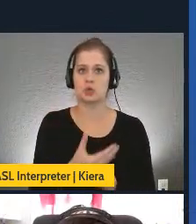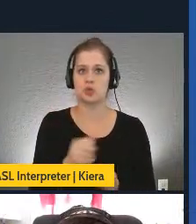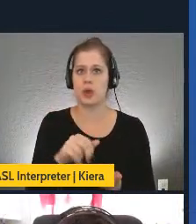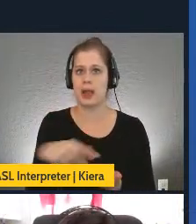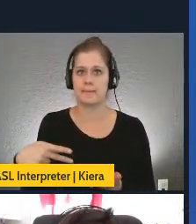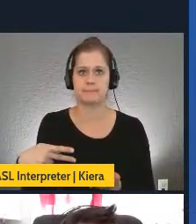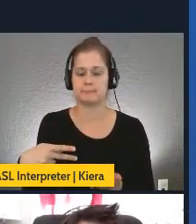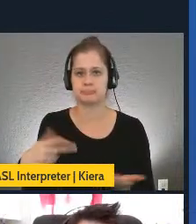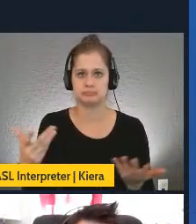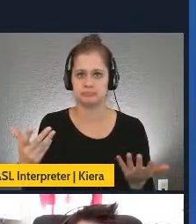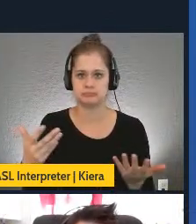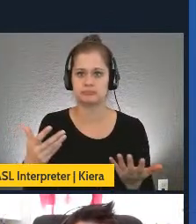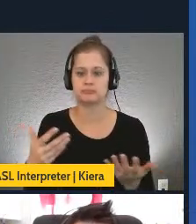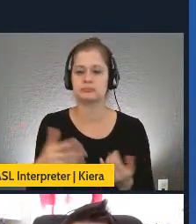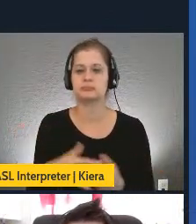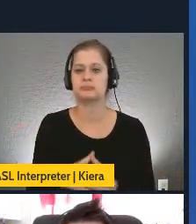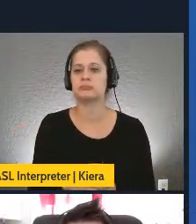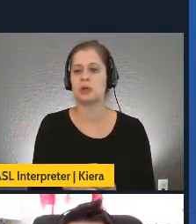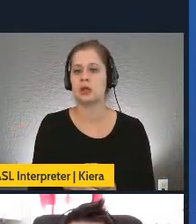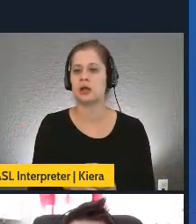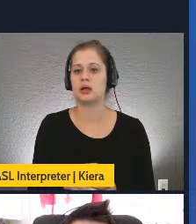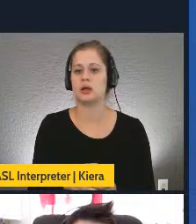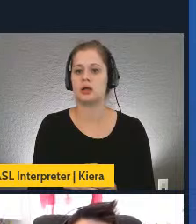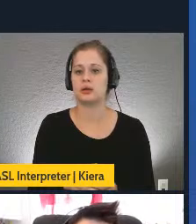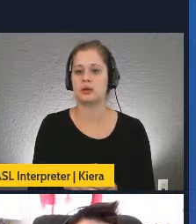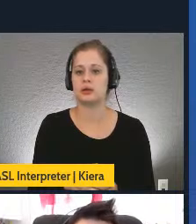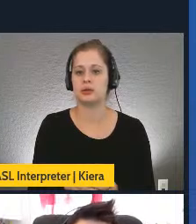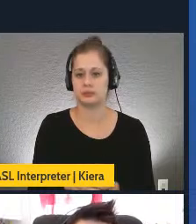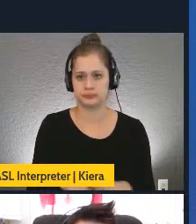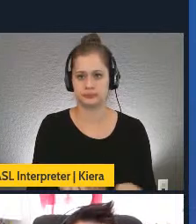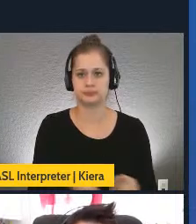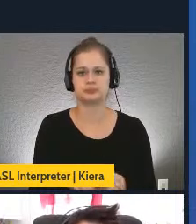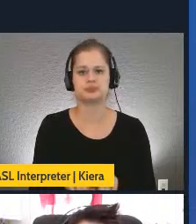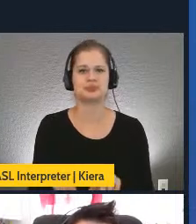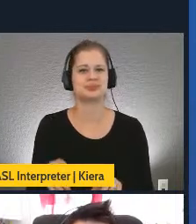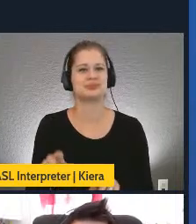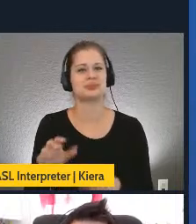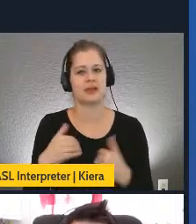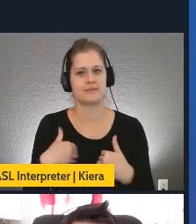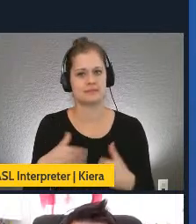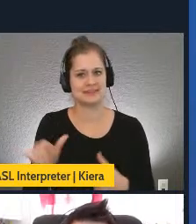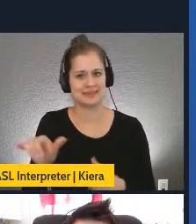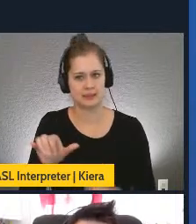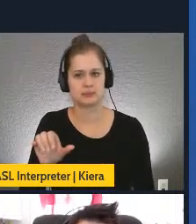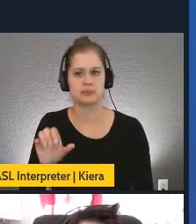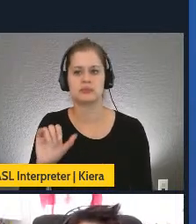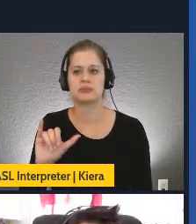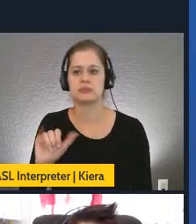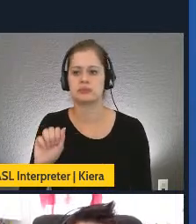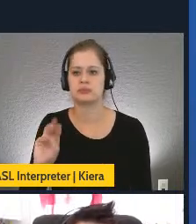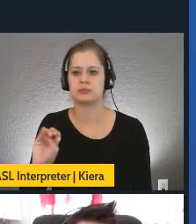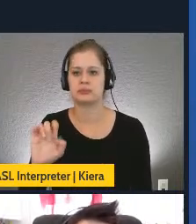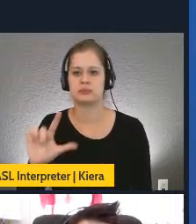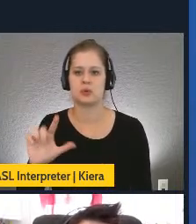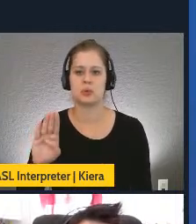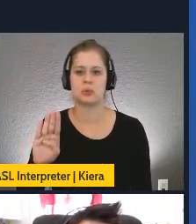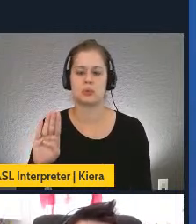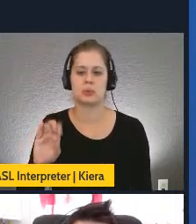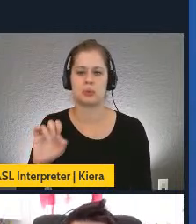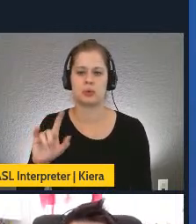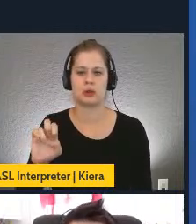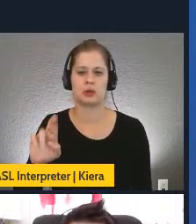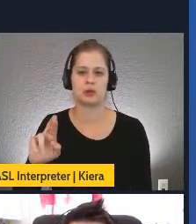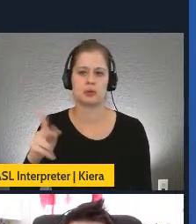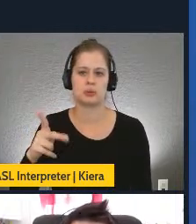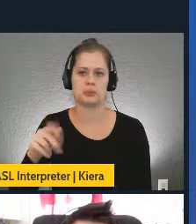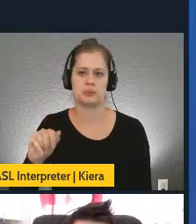example. Also, you end up having the same YAML boilerplate spread everywhere. And the amount